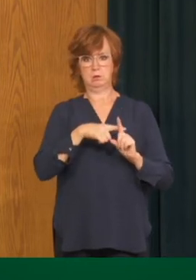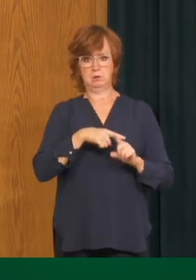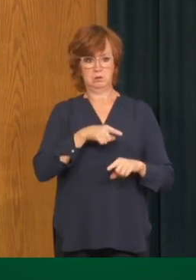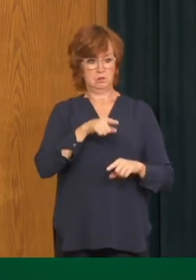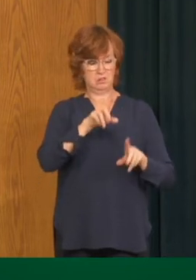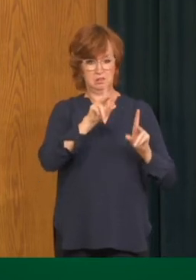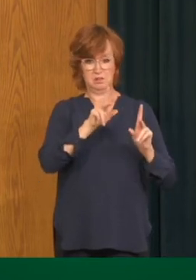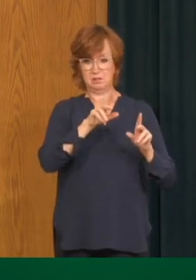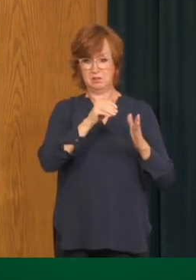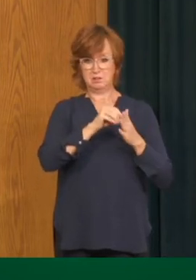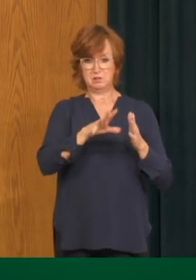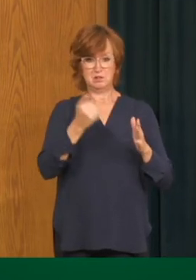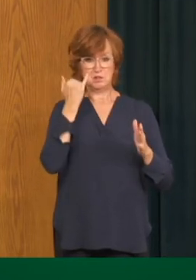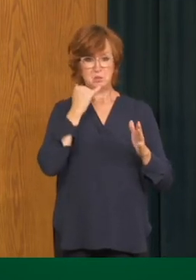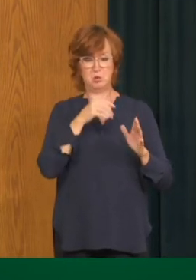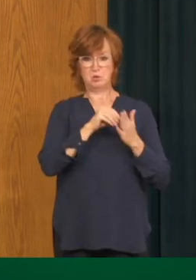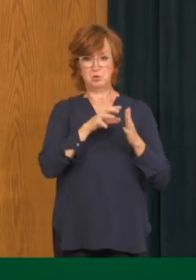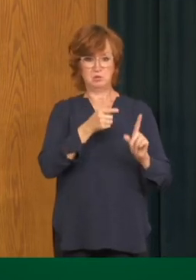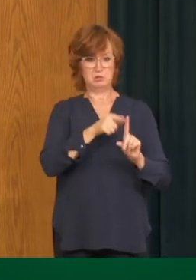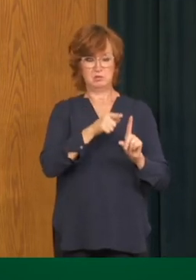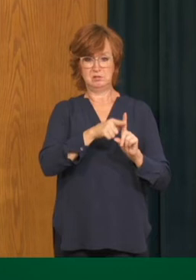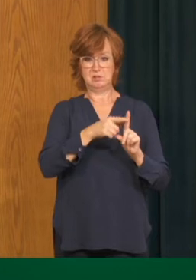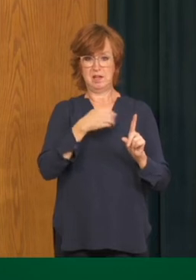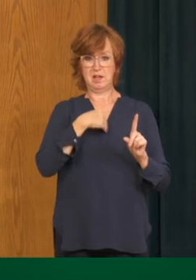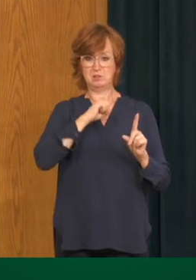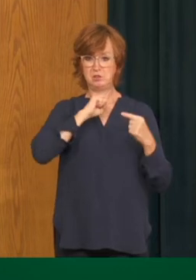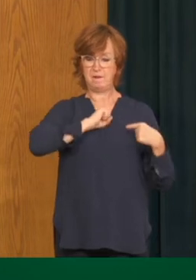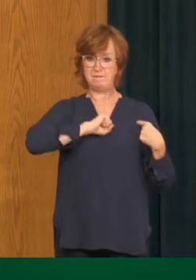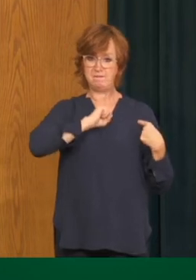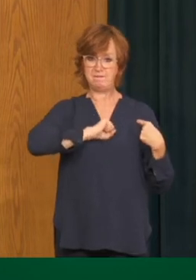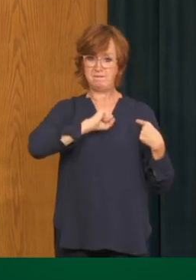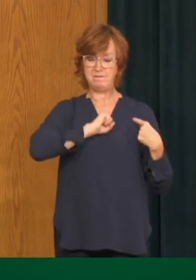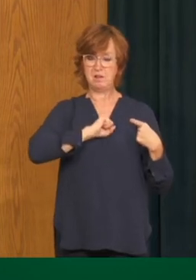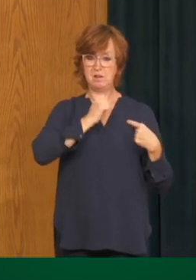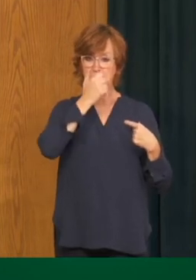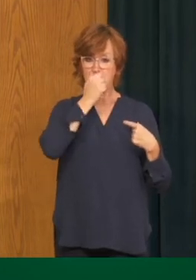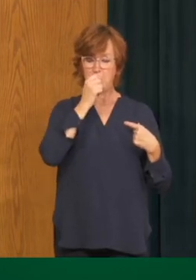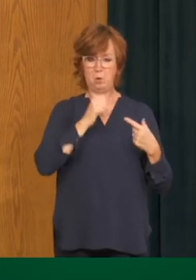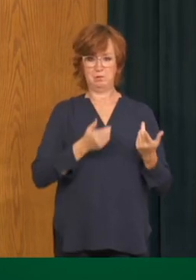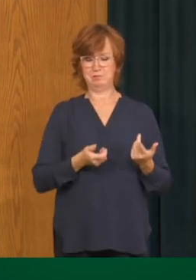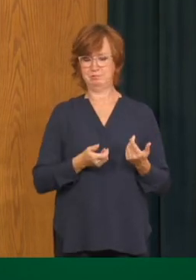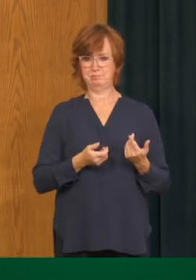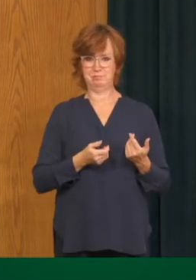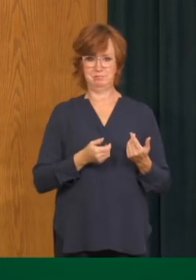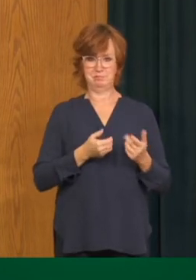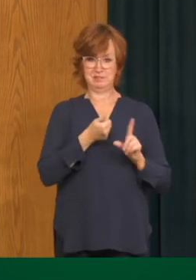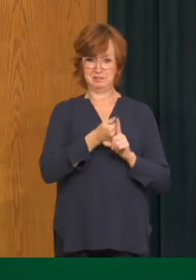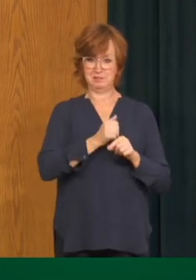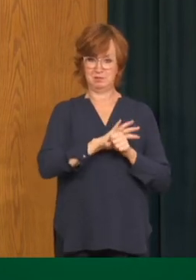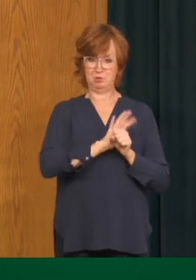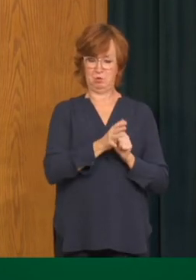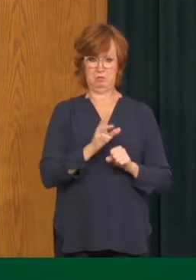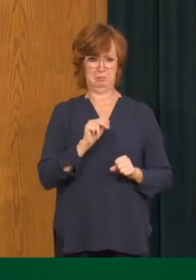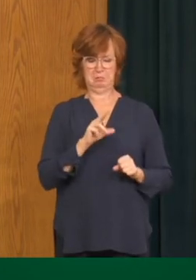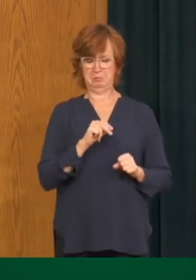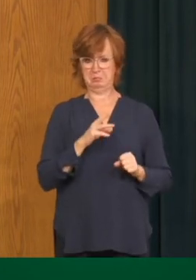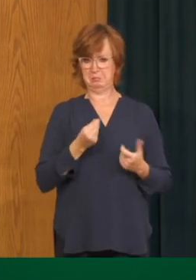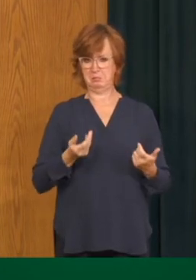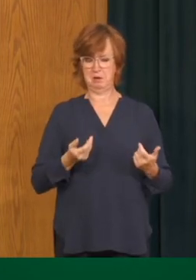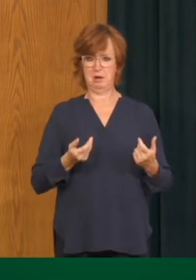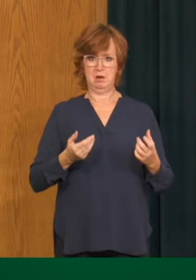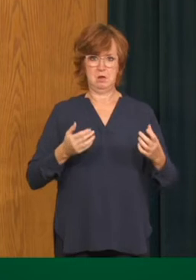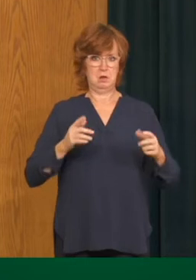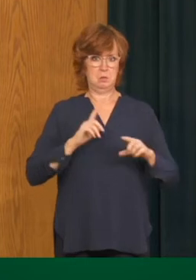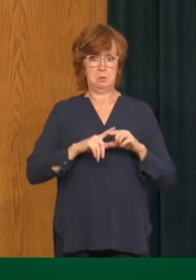with cough and cold season coming, 9 times out of 10, it won't be COVID, or 99 times out of 100, it won't be COVID. And that's fine. We're being extra